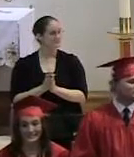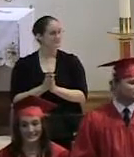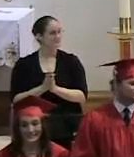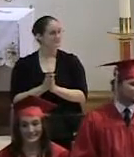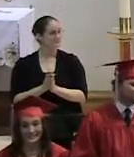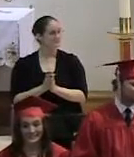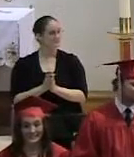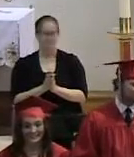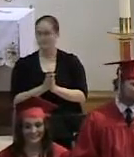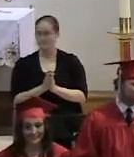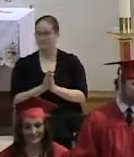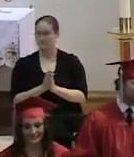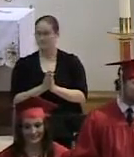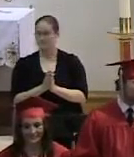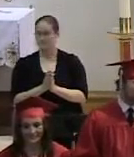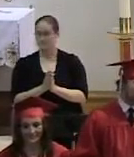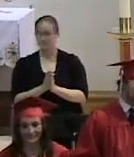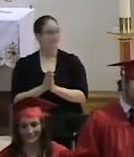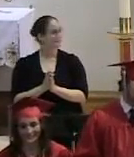Hannah, Avery.